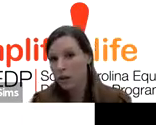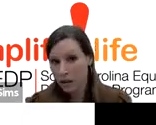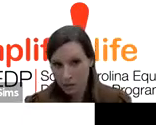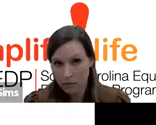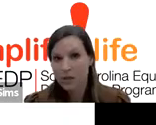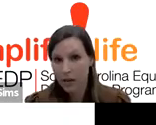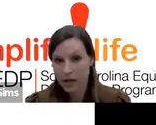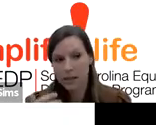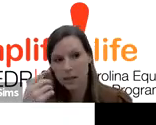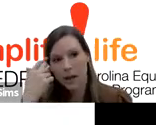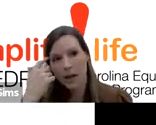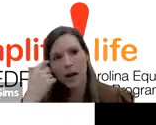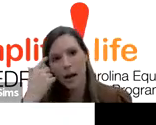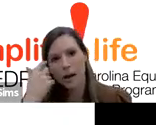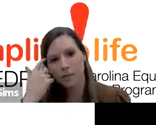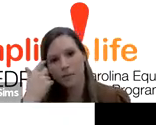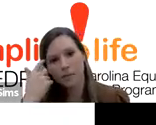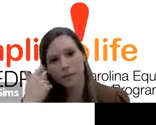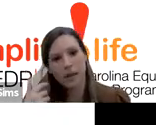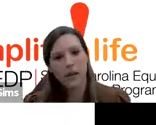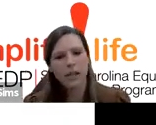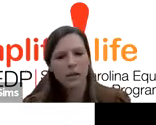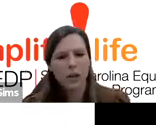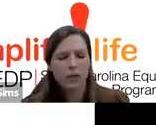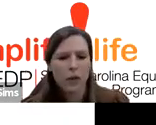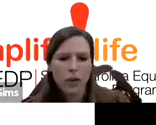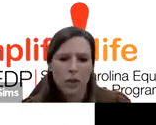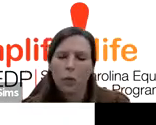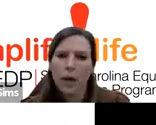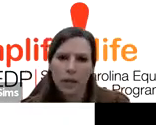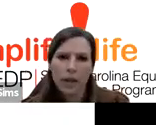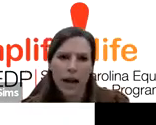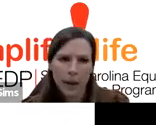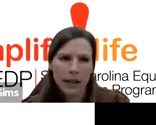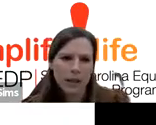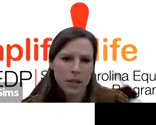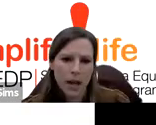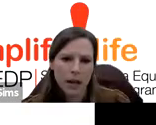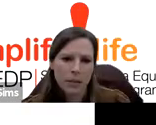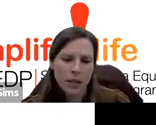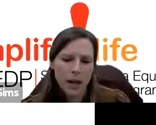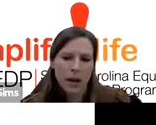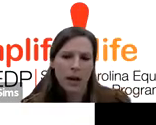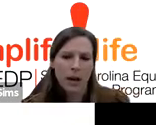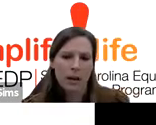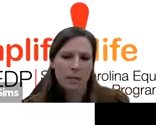communication device. There is some confusion with the iPad